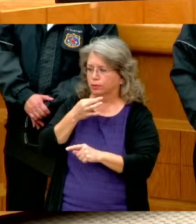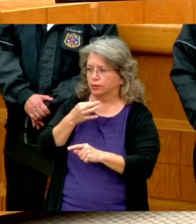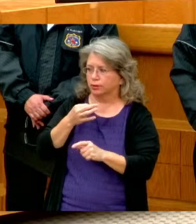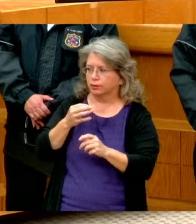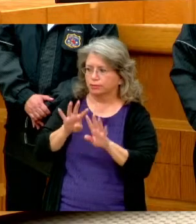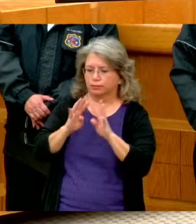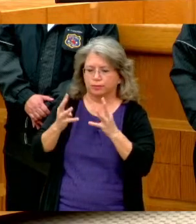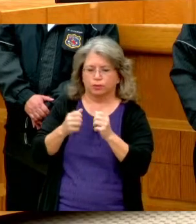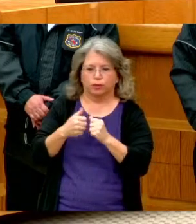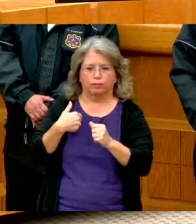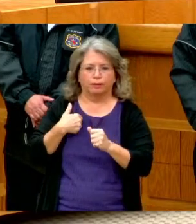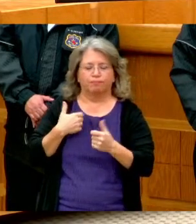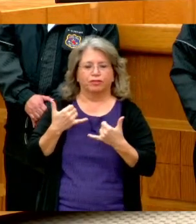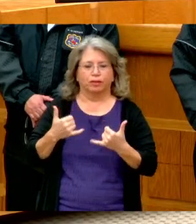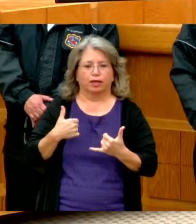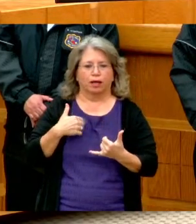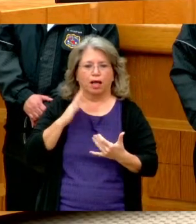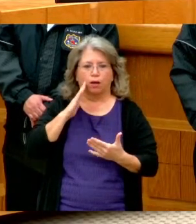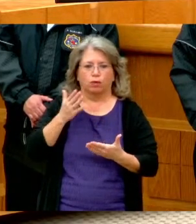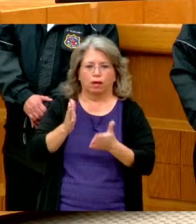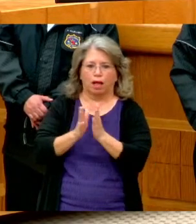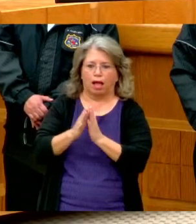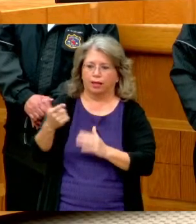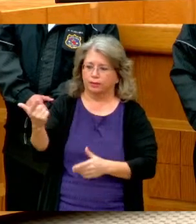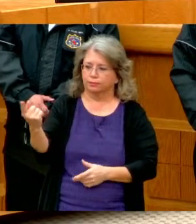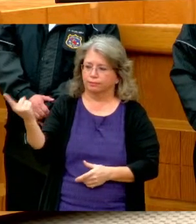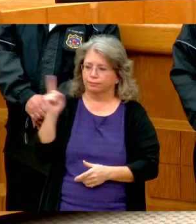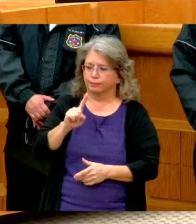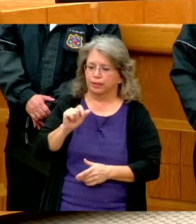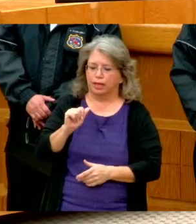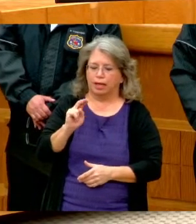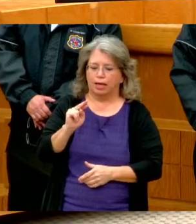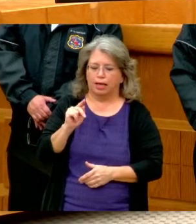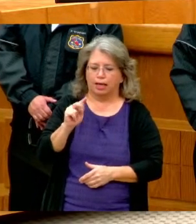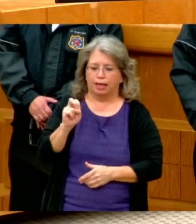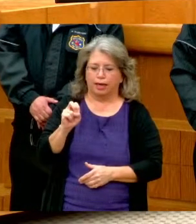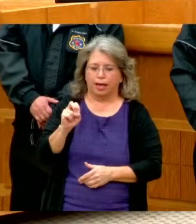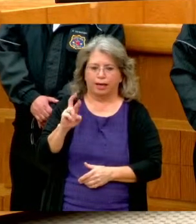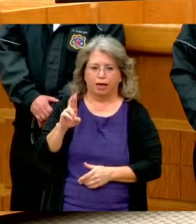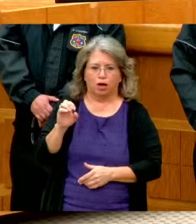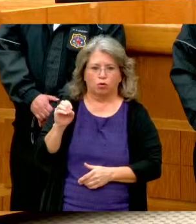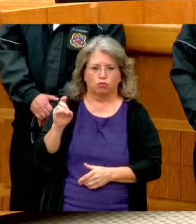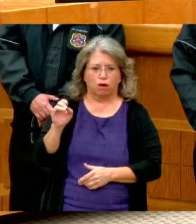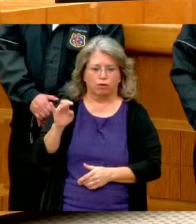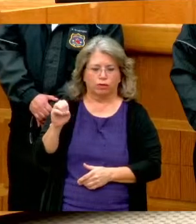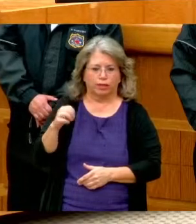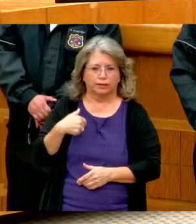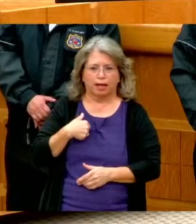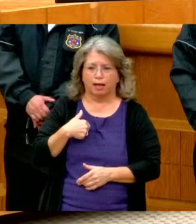I'd like to bring Annette Rodriguez up to the podium for questions. I'm also available if I